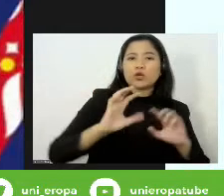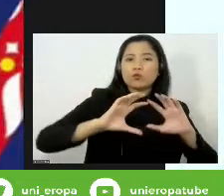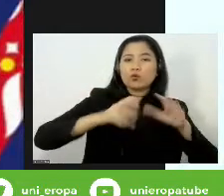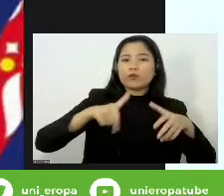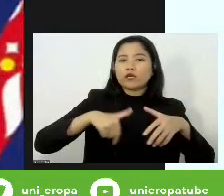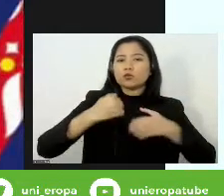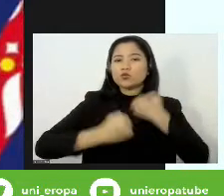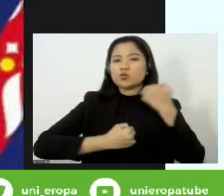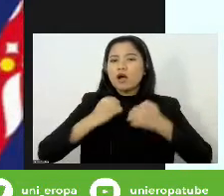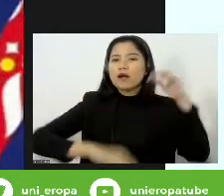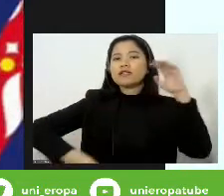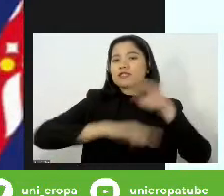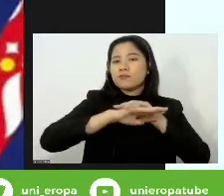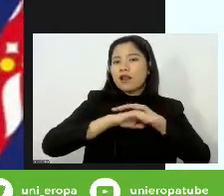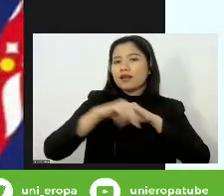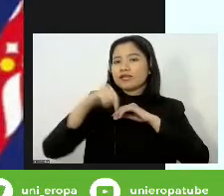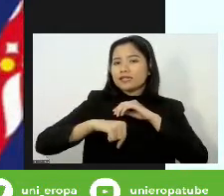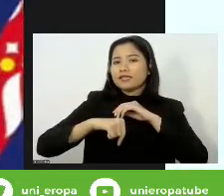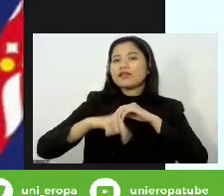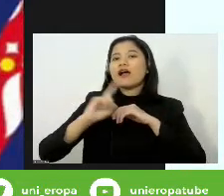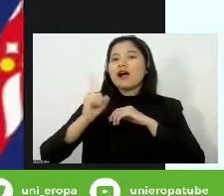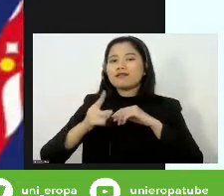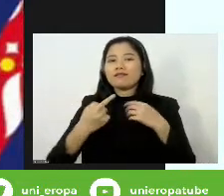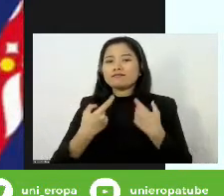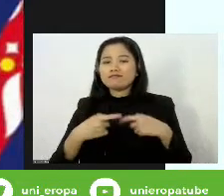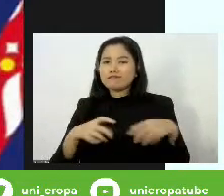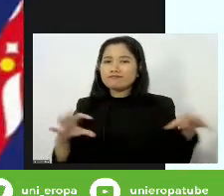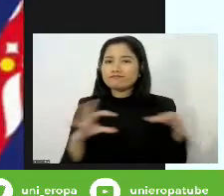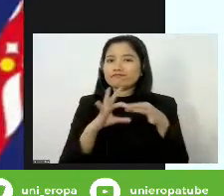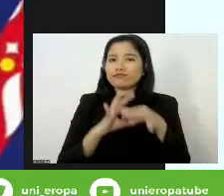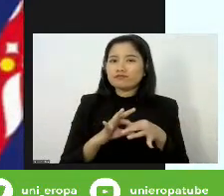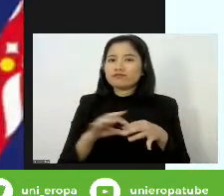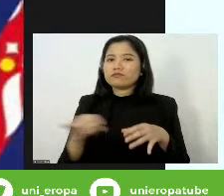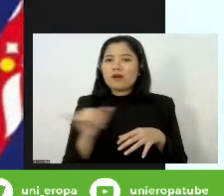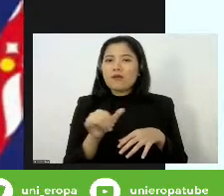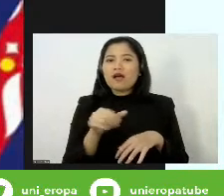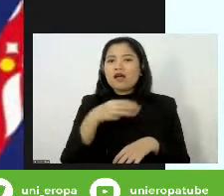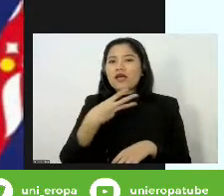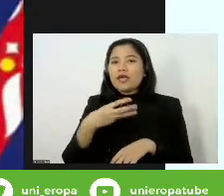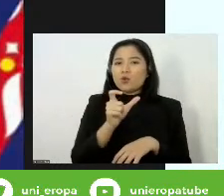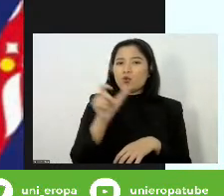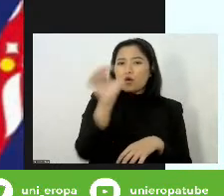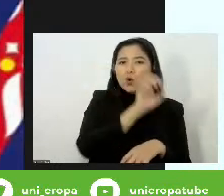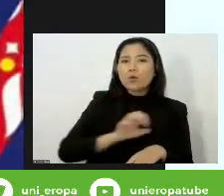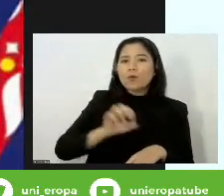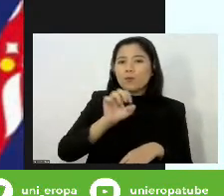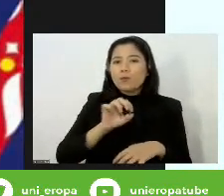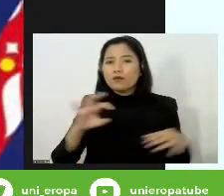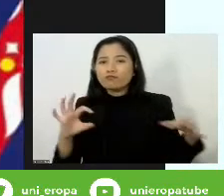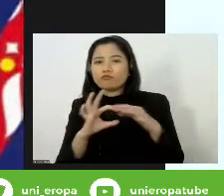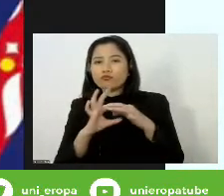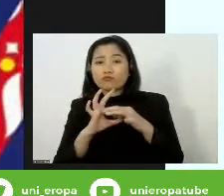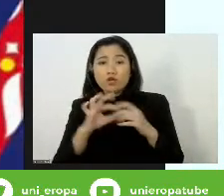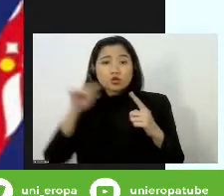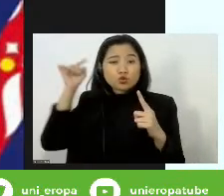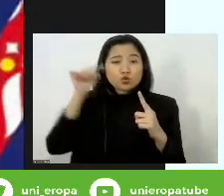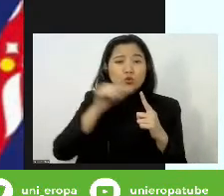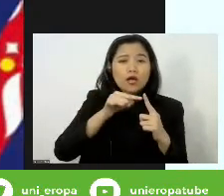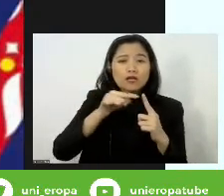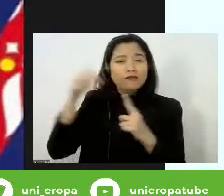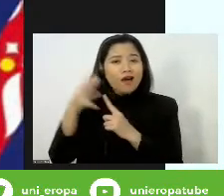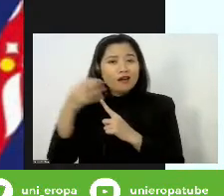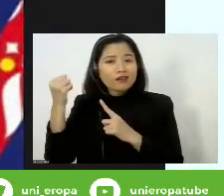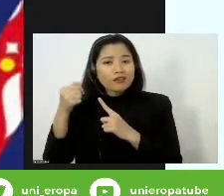with the opinions honest and alcohol in the offering by kuintil Crush